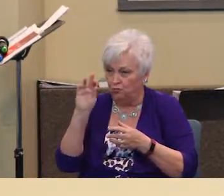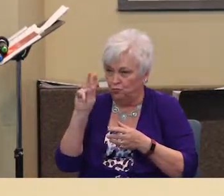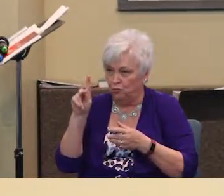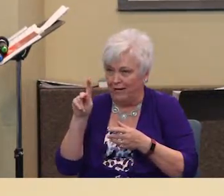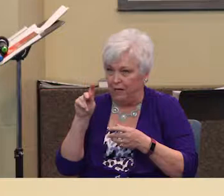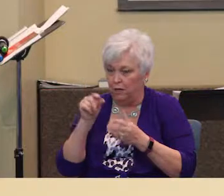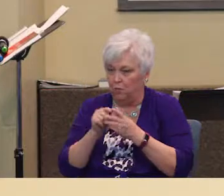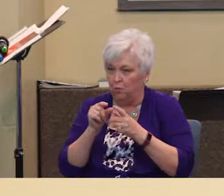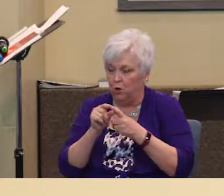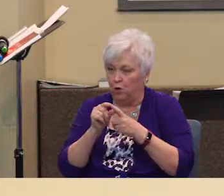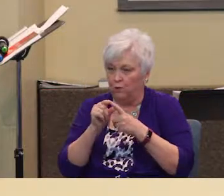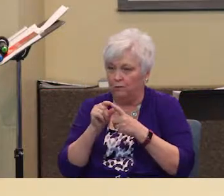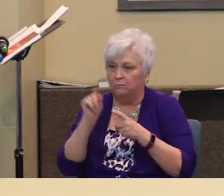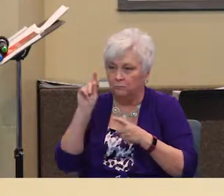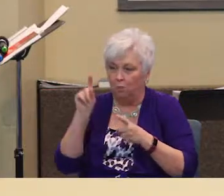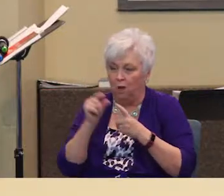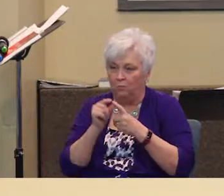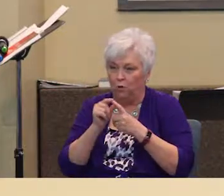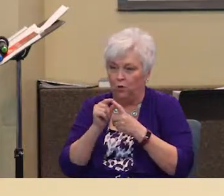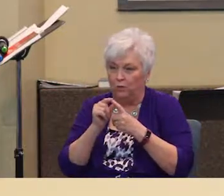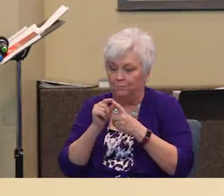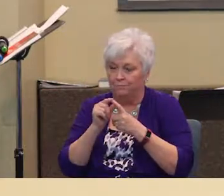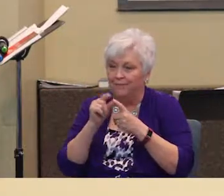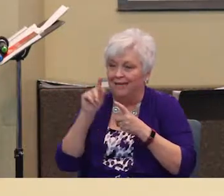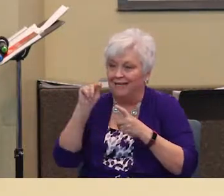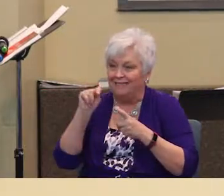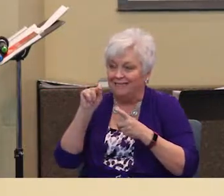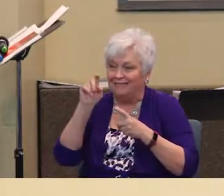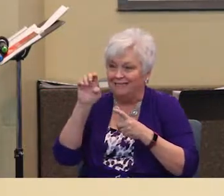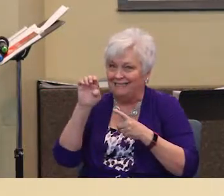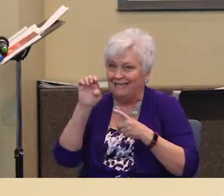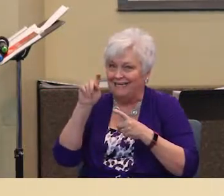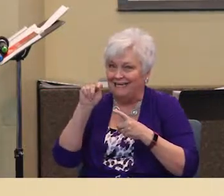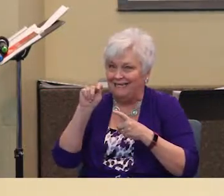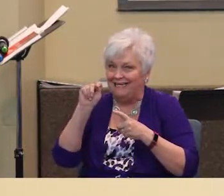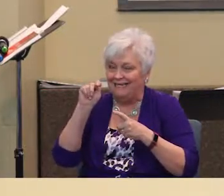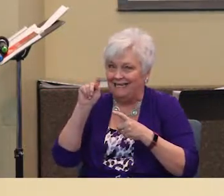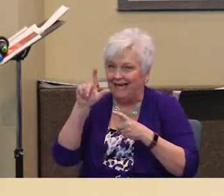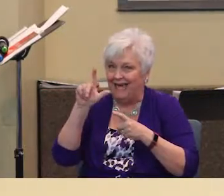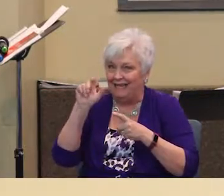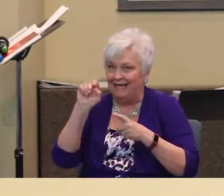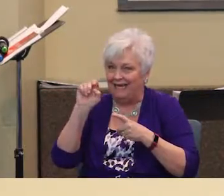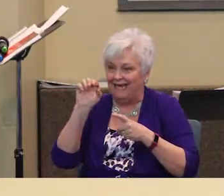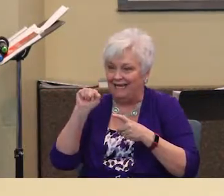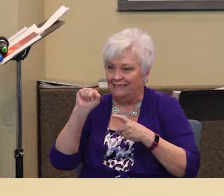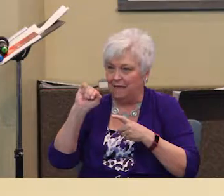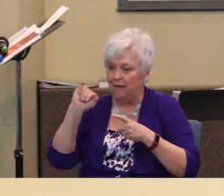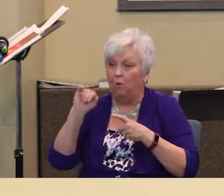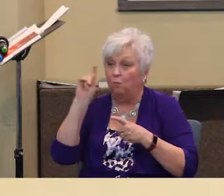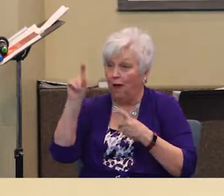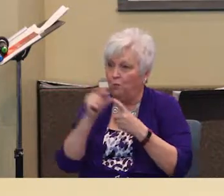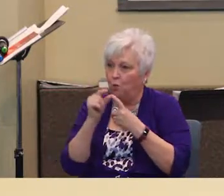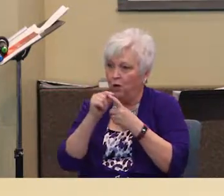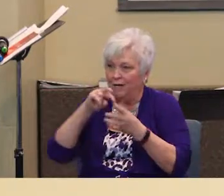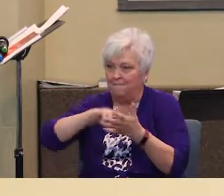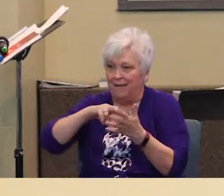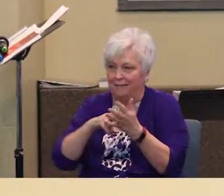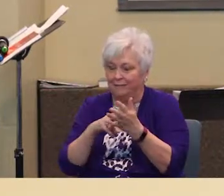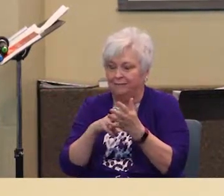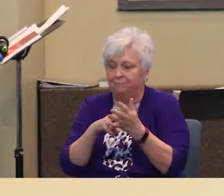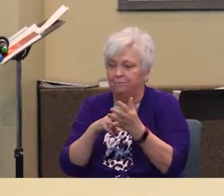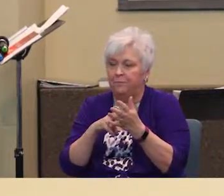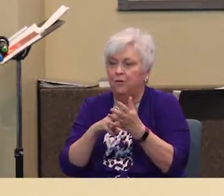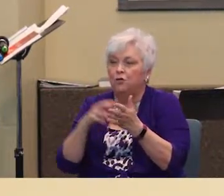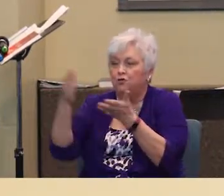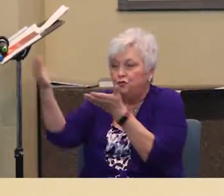tetelestai, I think is how you pronounce it, tetelestai. Then I did pronounce it correctly. It's one word and it means this: to bring to